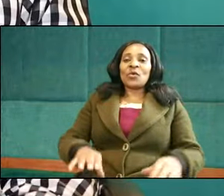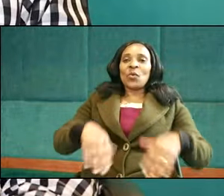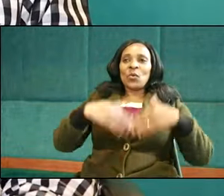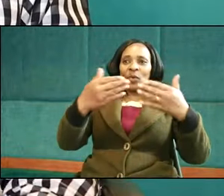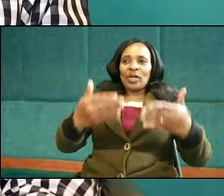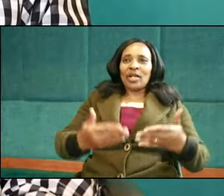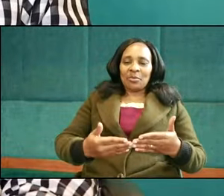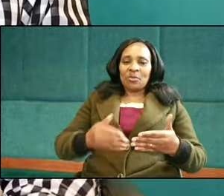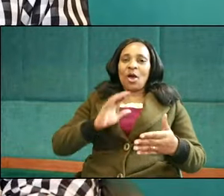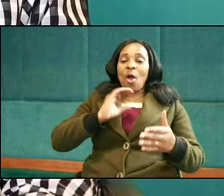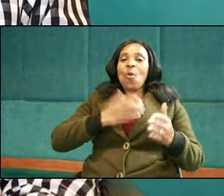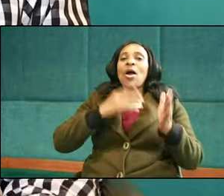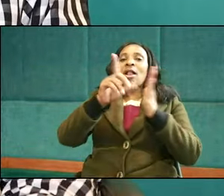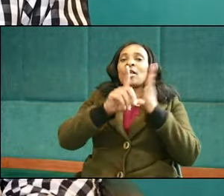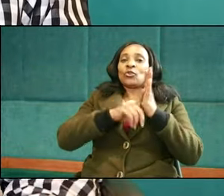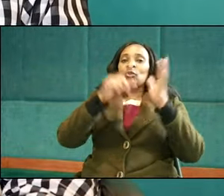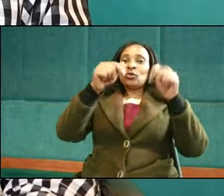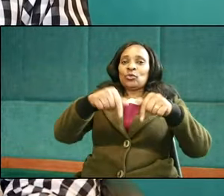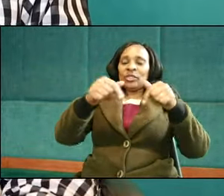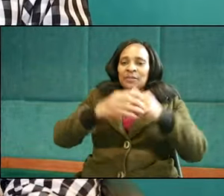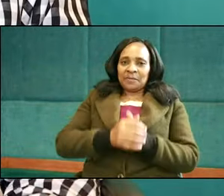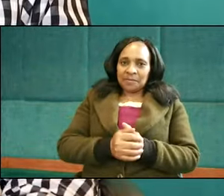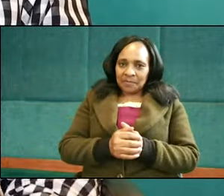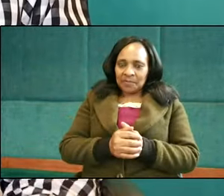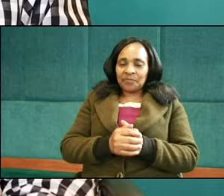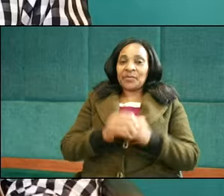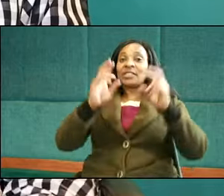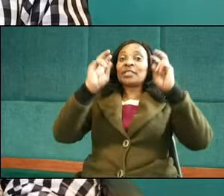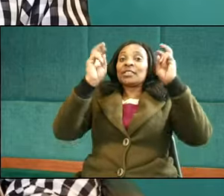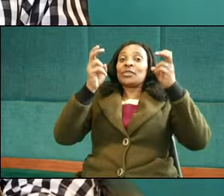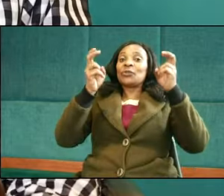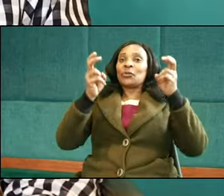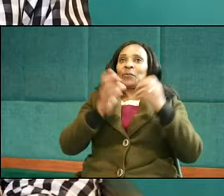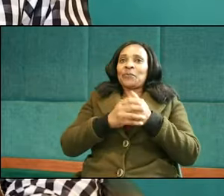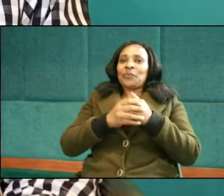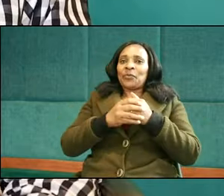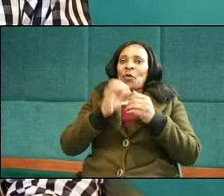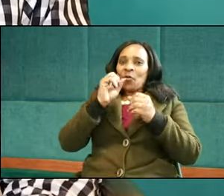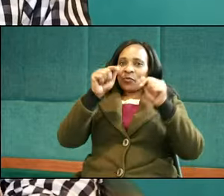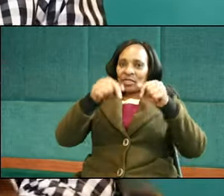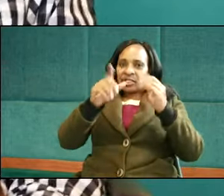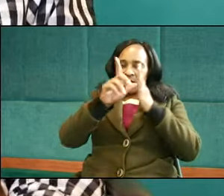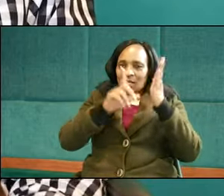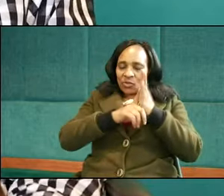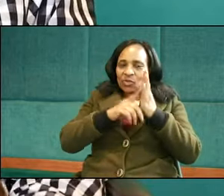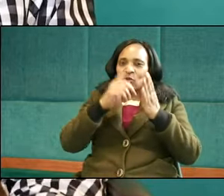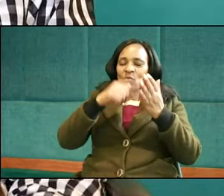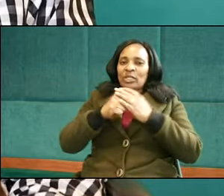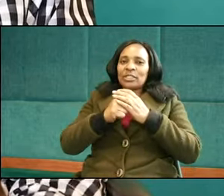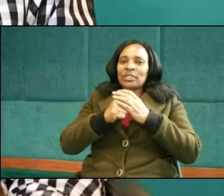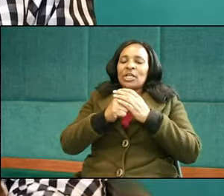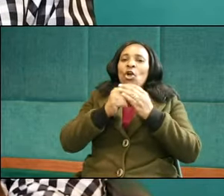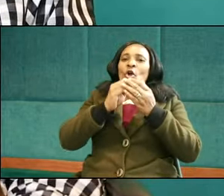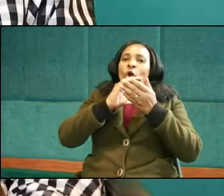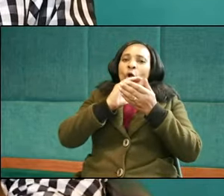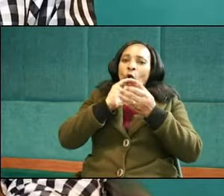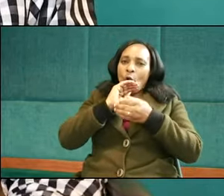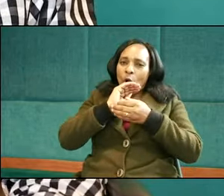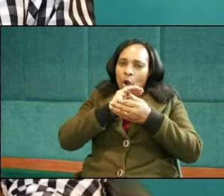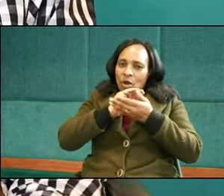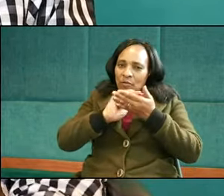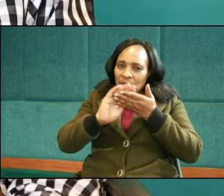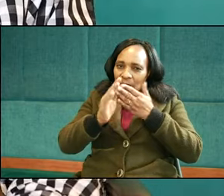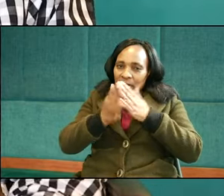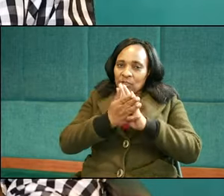Welcome to our lesson today. The title of this lesson is Confessions of a